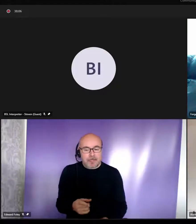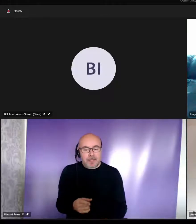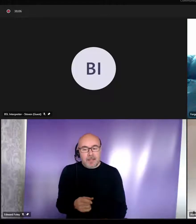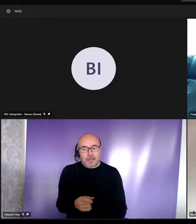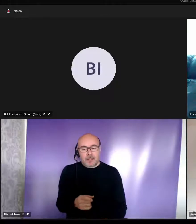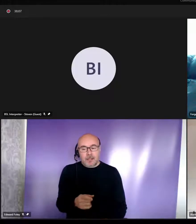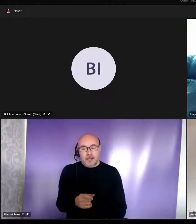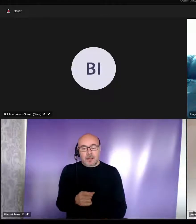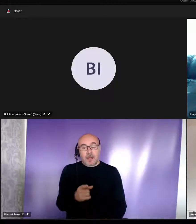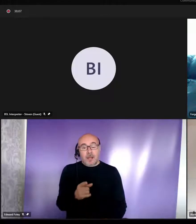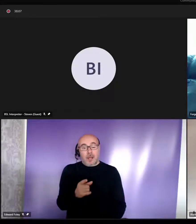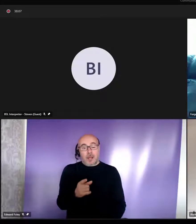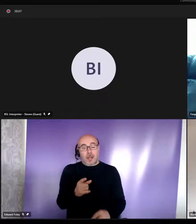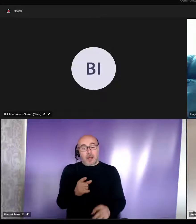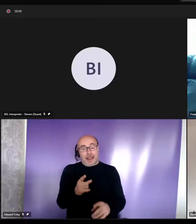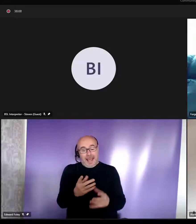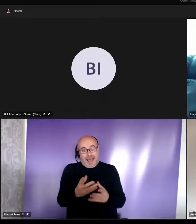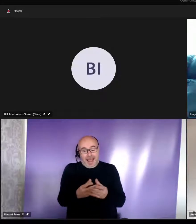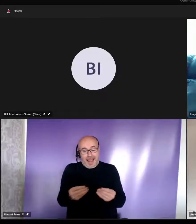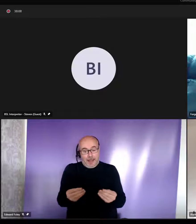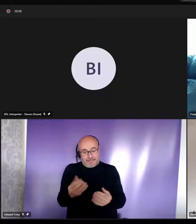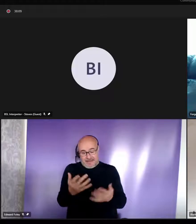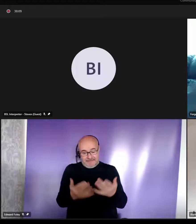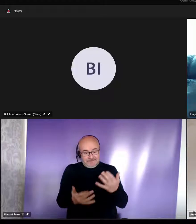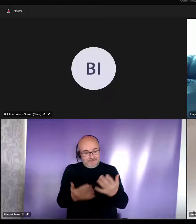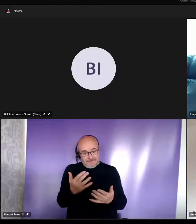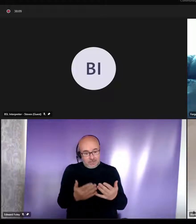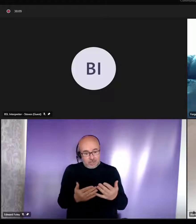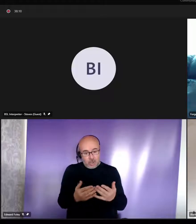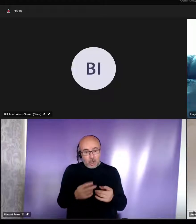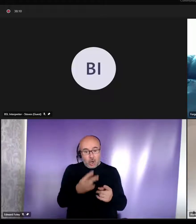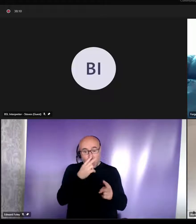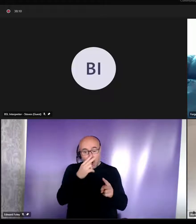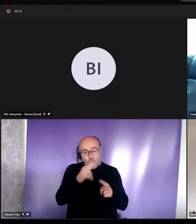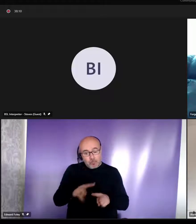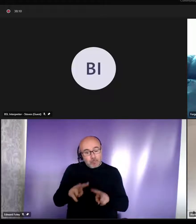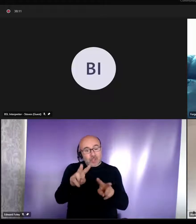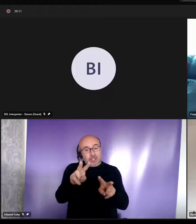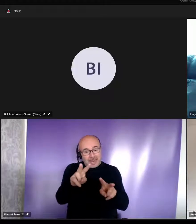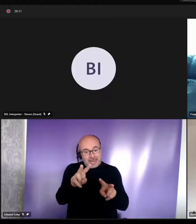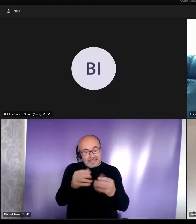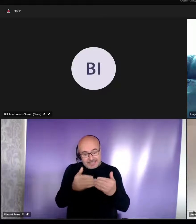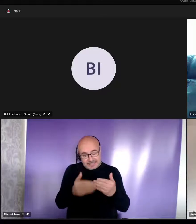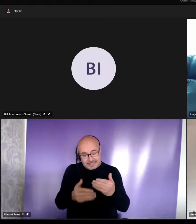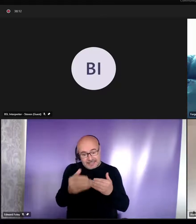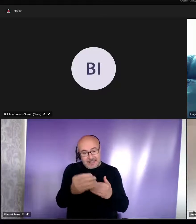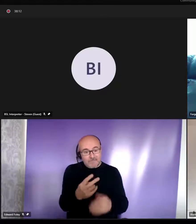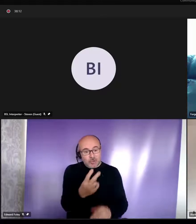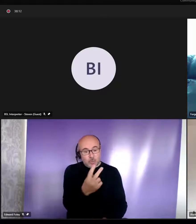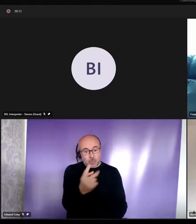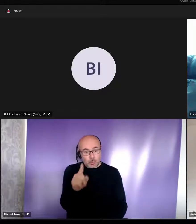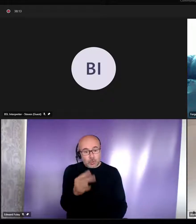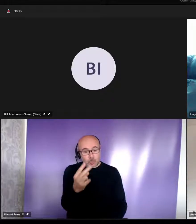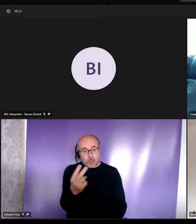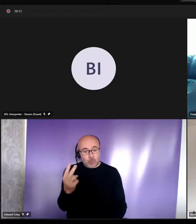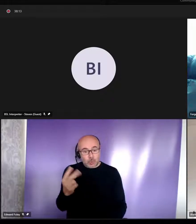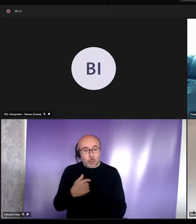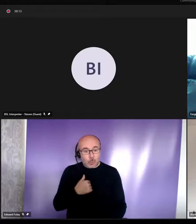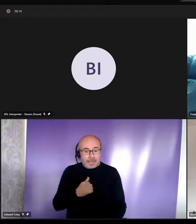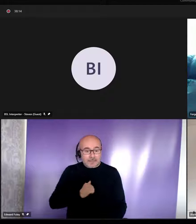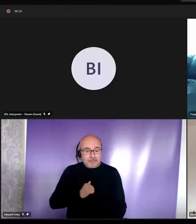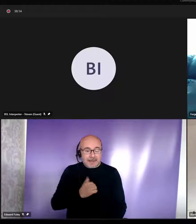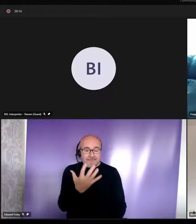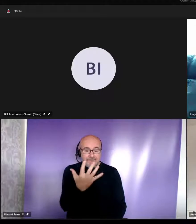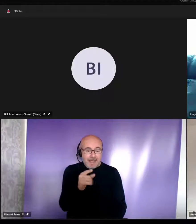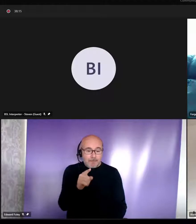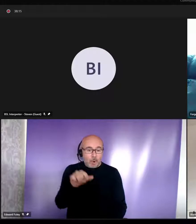the absence figures and the projected annual average for the resource for 21-22, it's projected to be 5.6%,